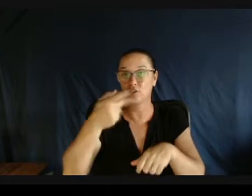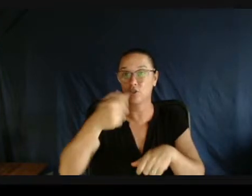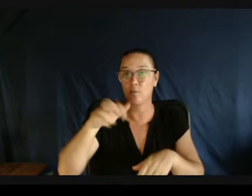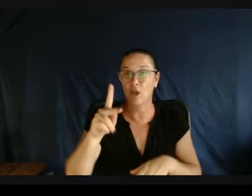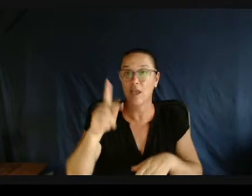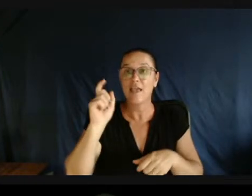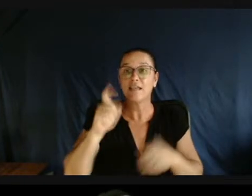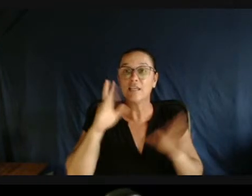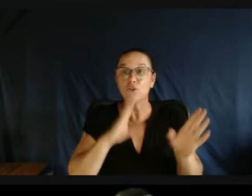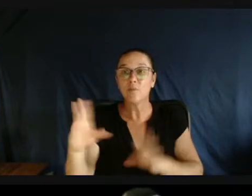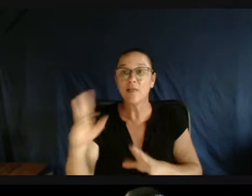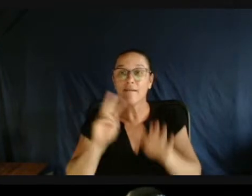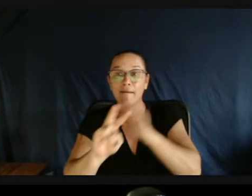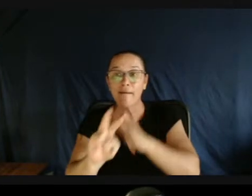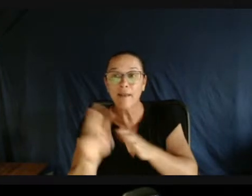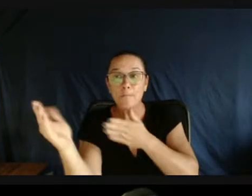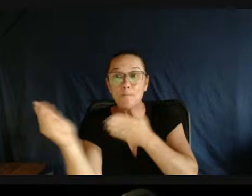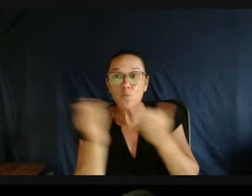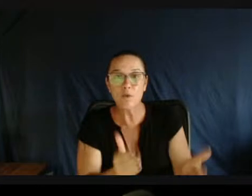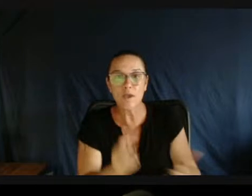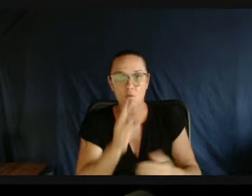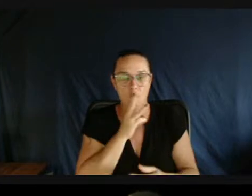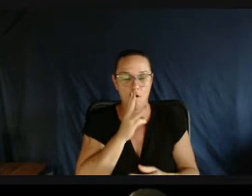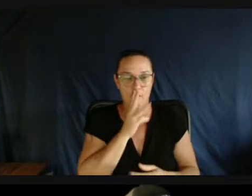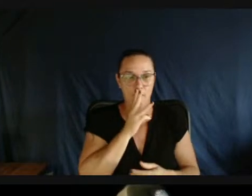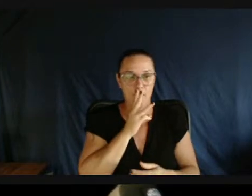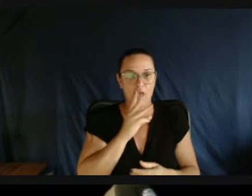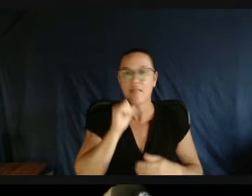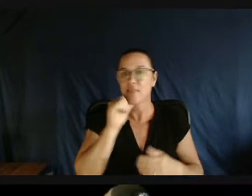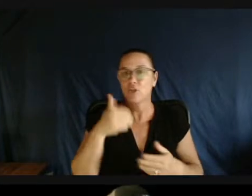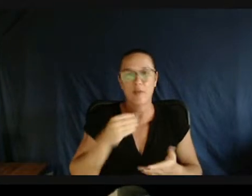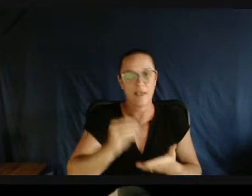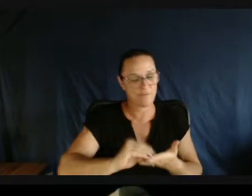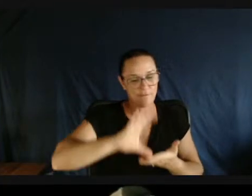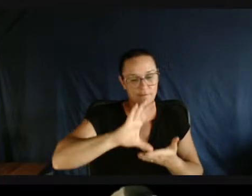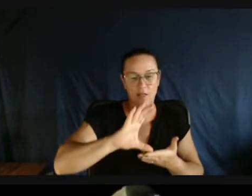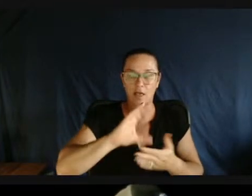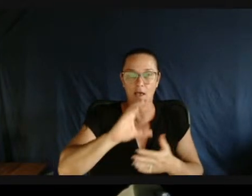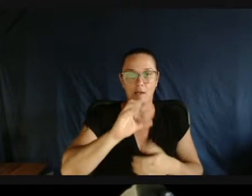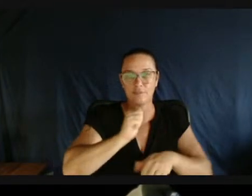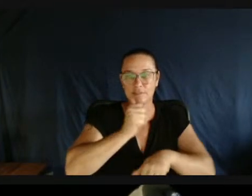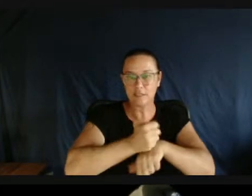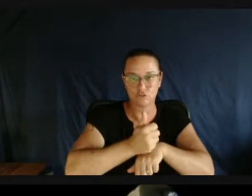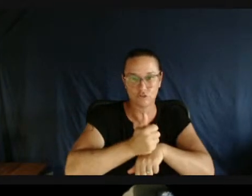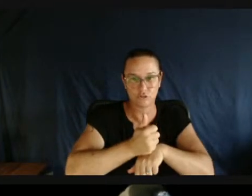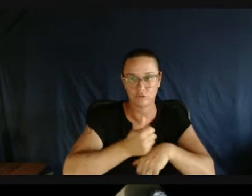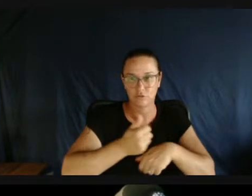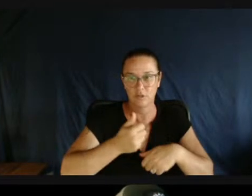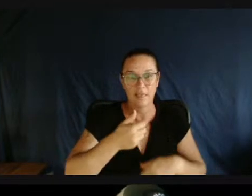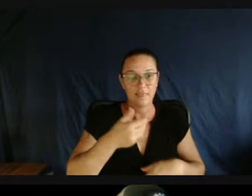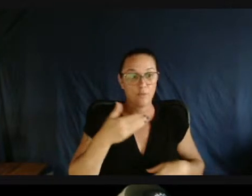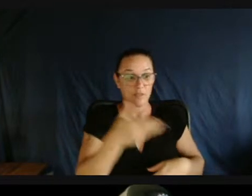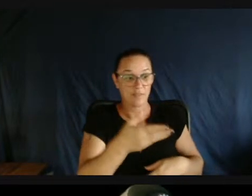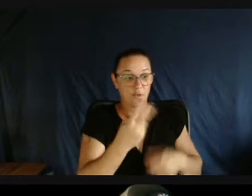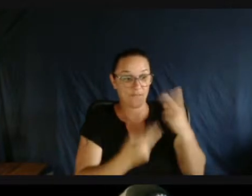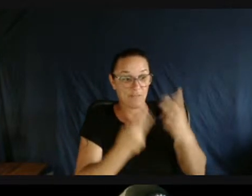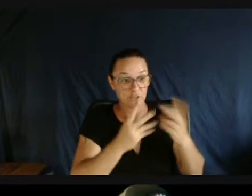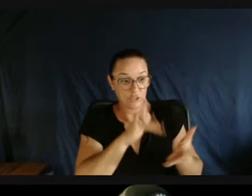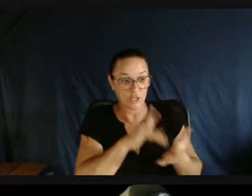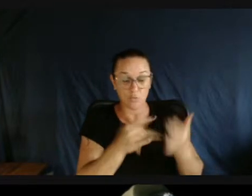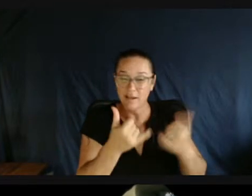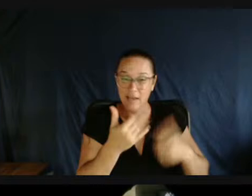own drinking water for now. There's not the filling station that was at the visitor center. That place is